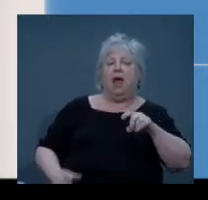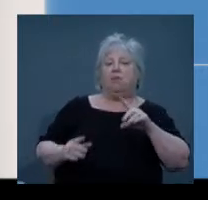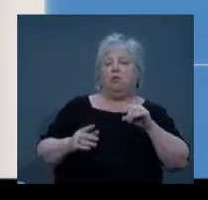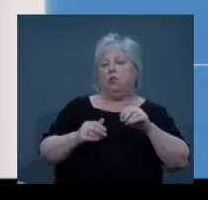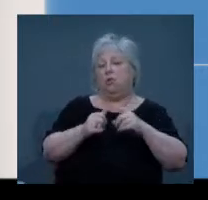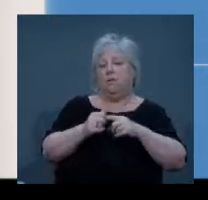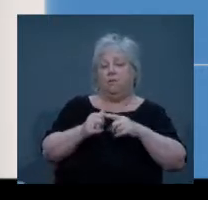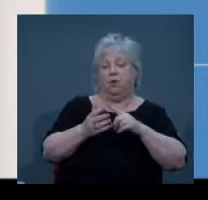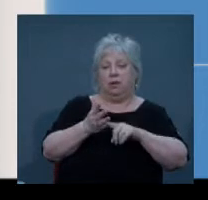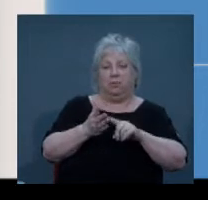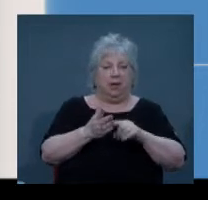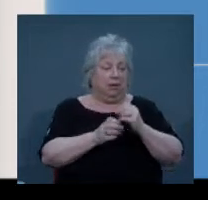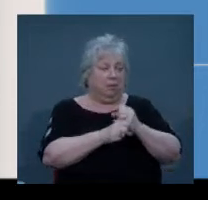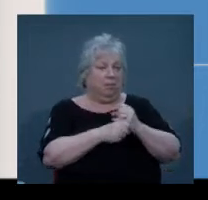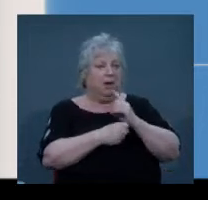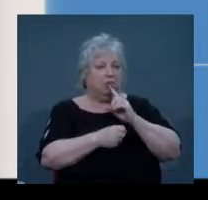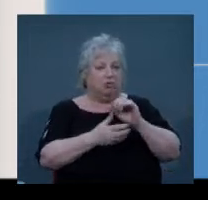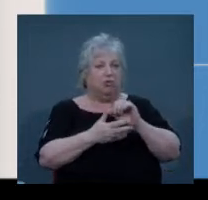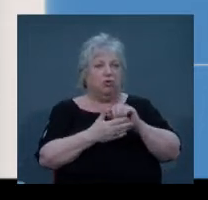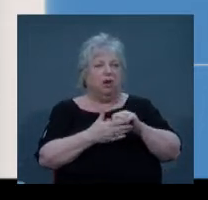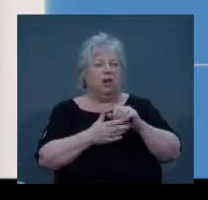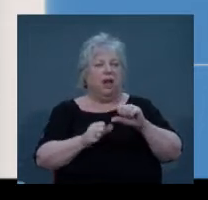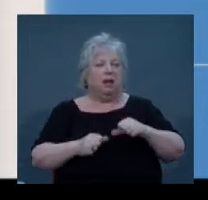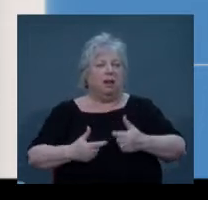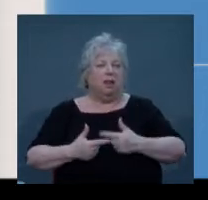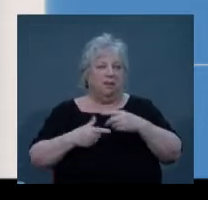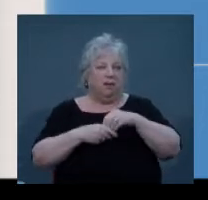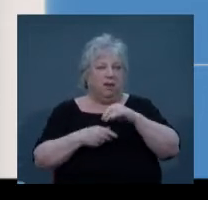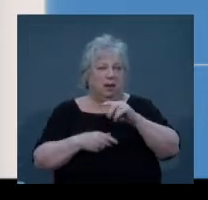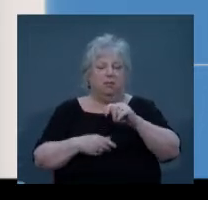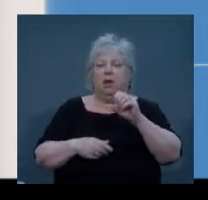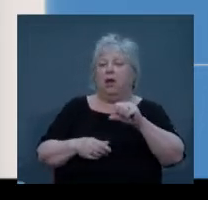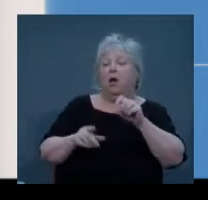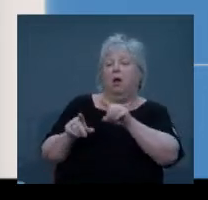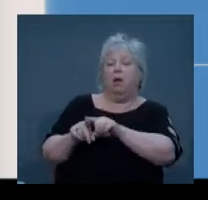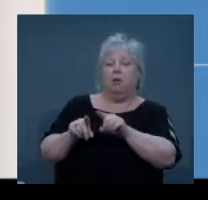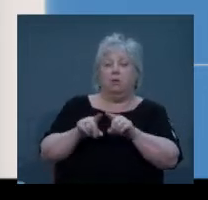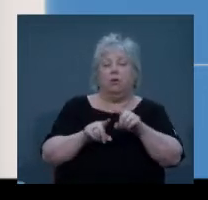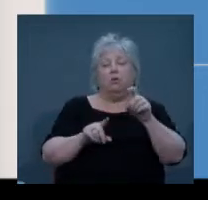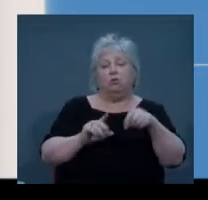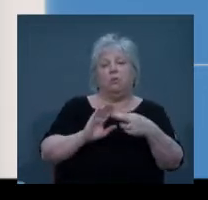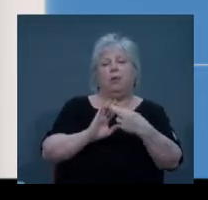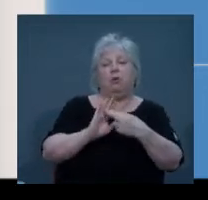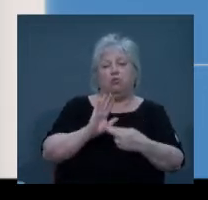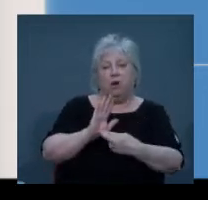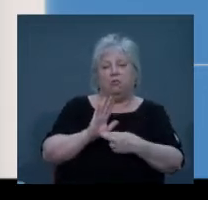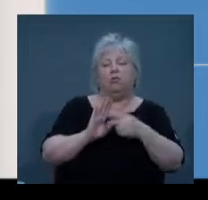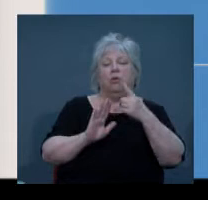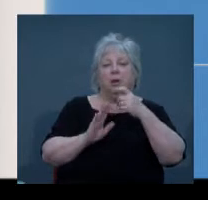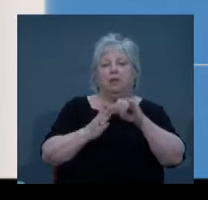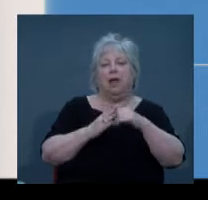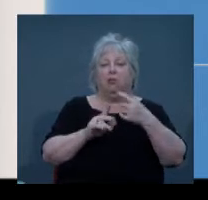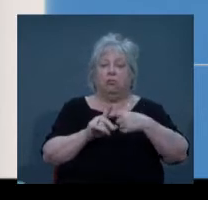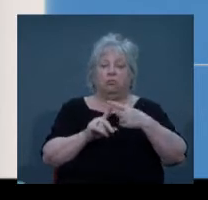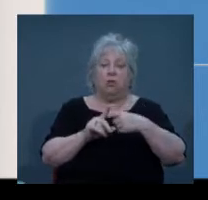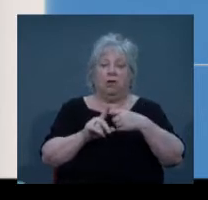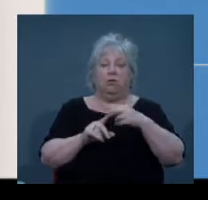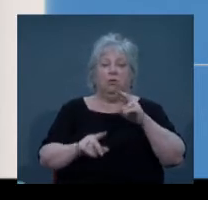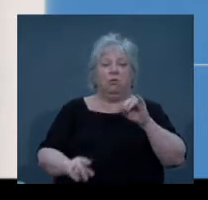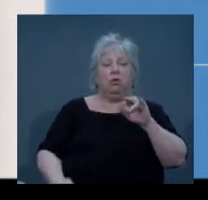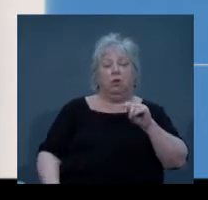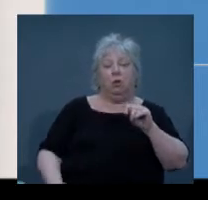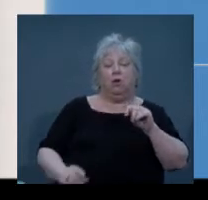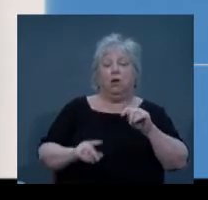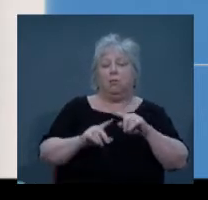make sure If that we it's get habitable. Yeah, we get a complaint, we also inspect it, and it should also be registered because it's a rental unit. They just accepting a